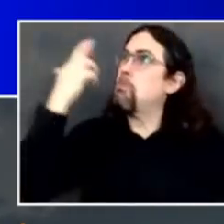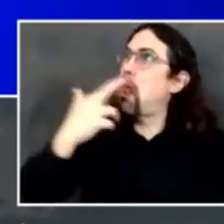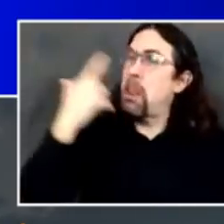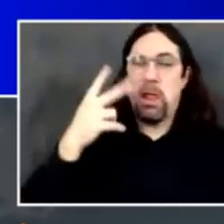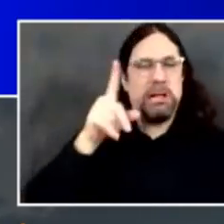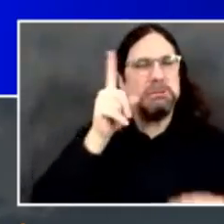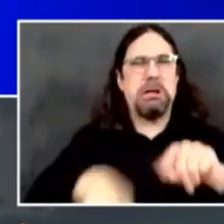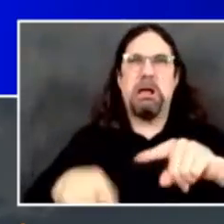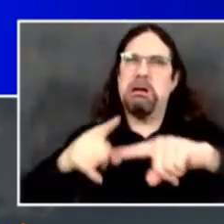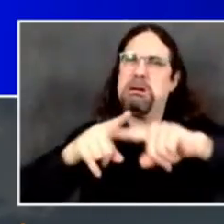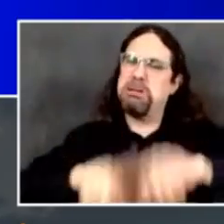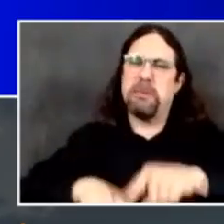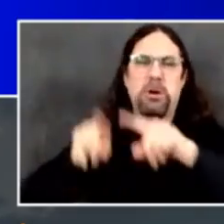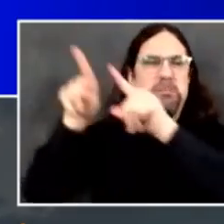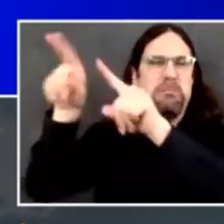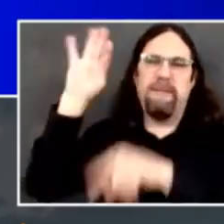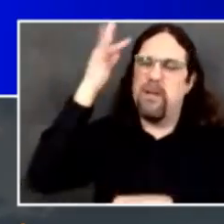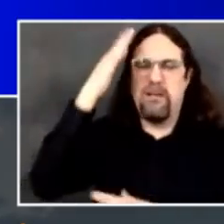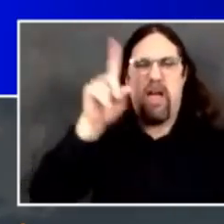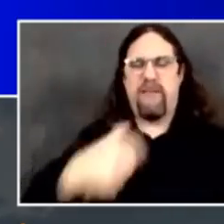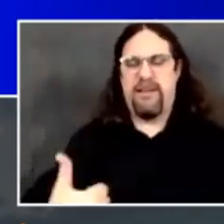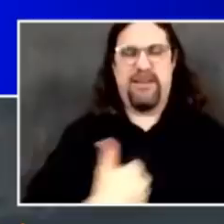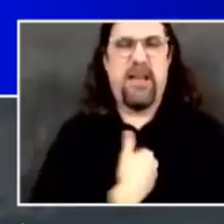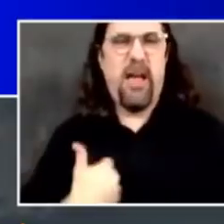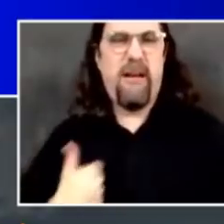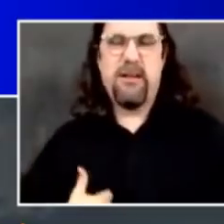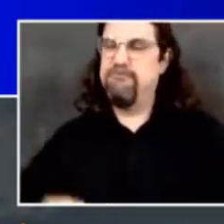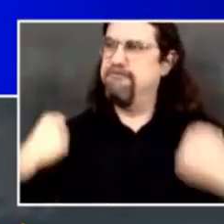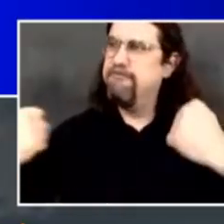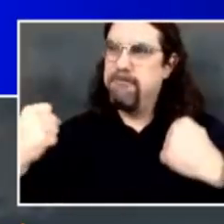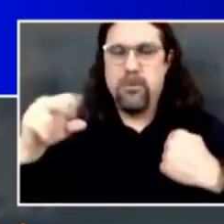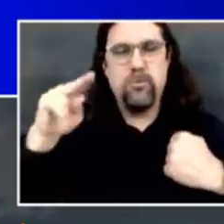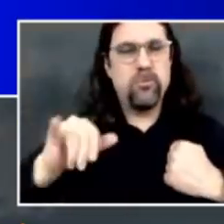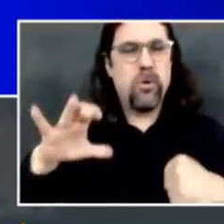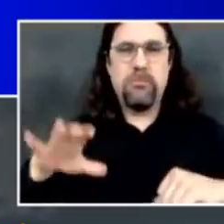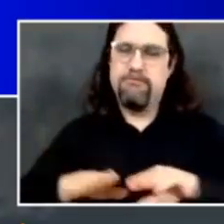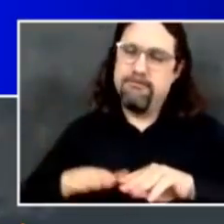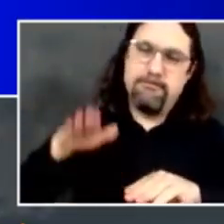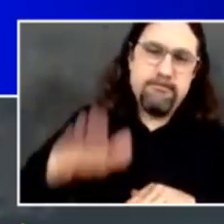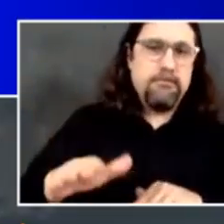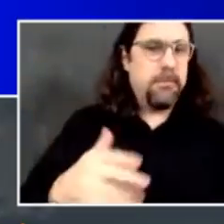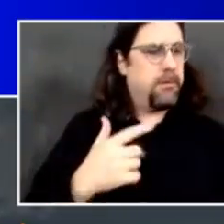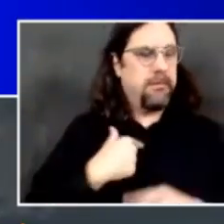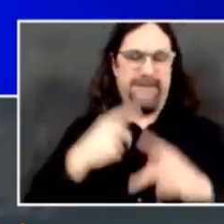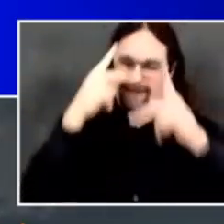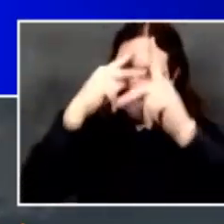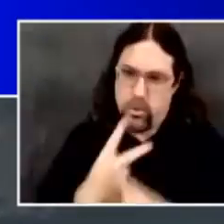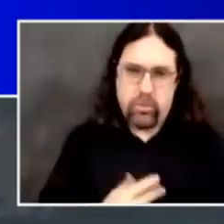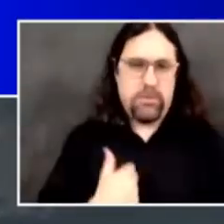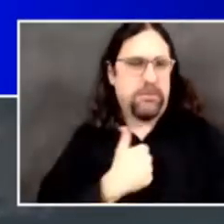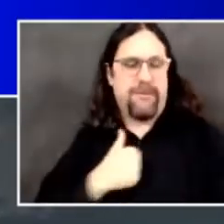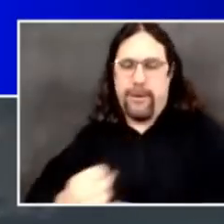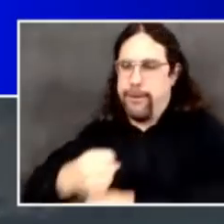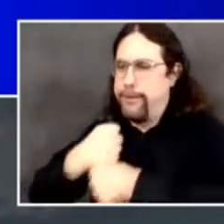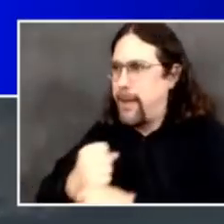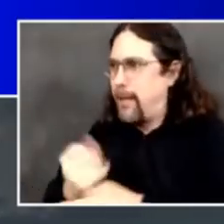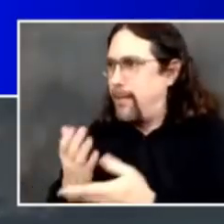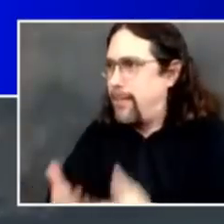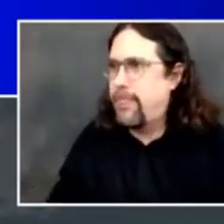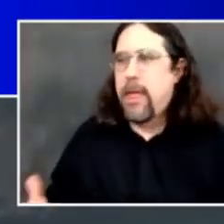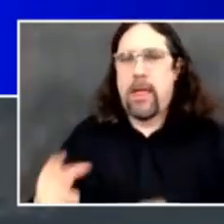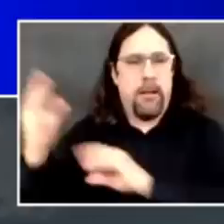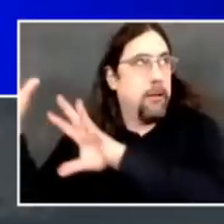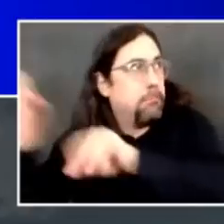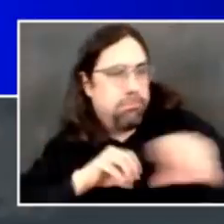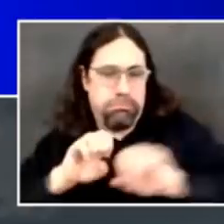make sure that we're ready no matter what else is happening around us. So I told you a few days back about the